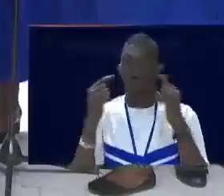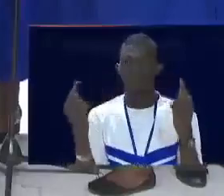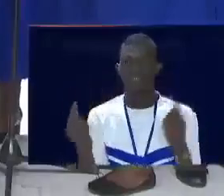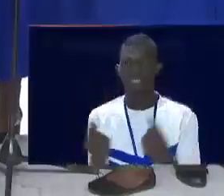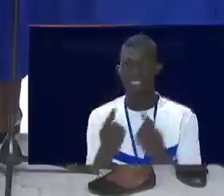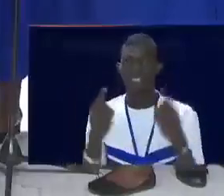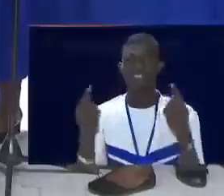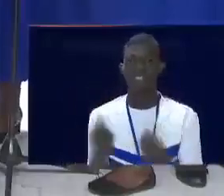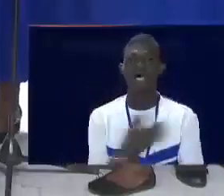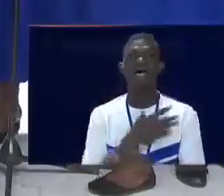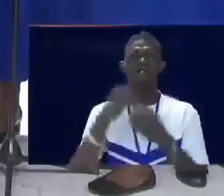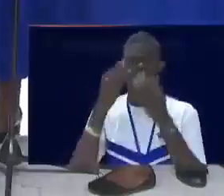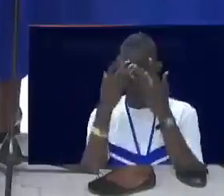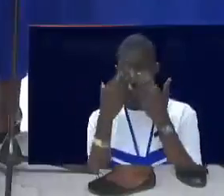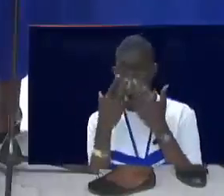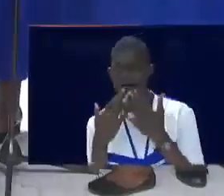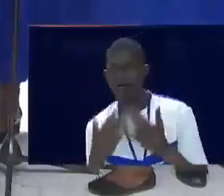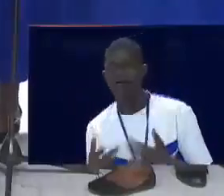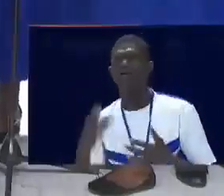Yeah, from sin and